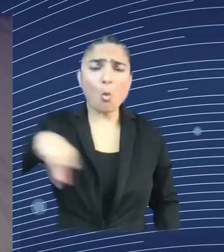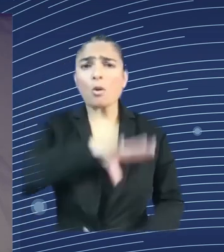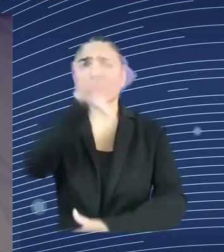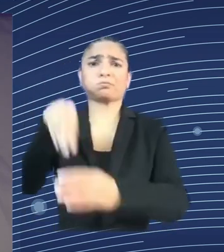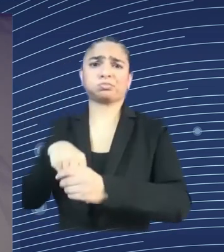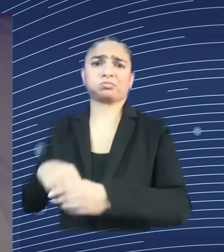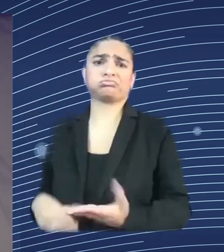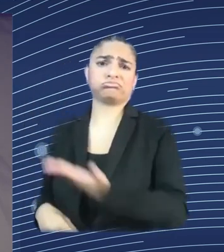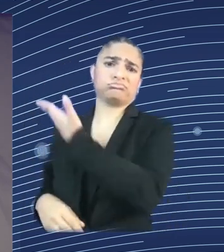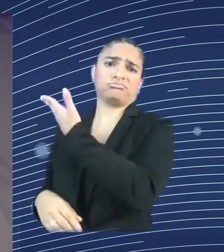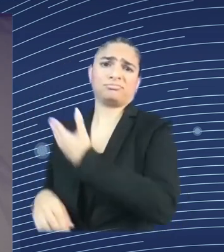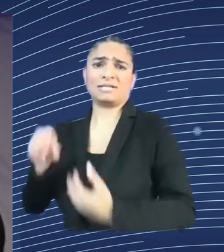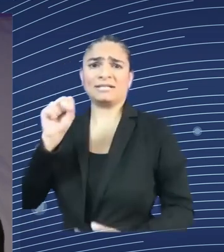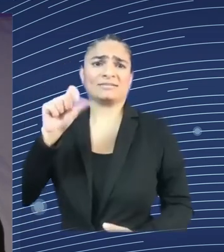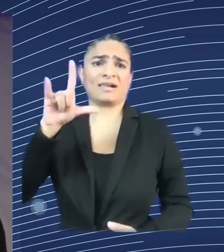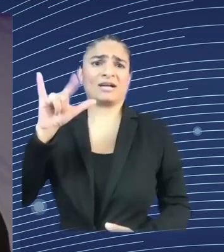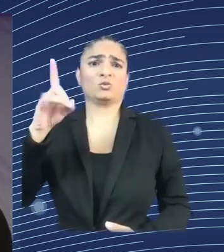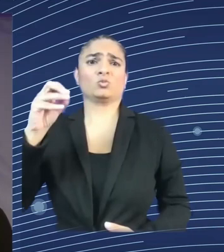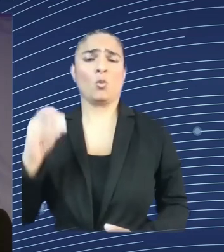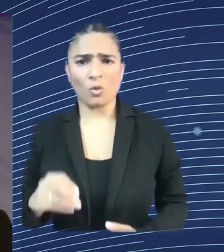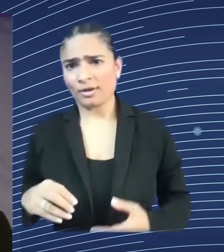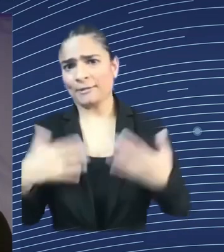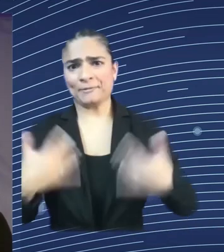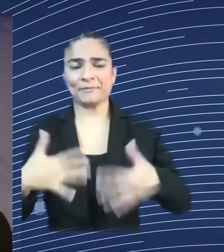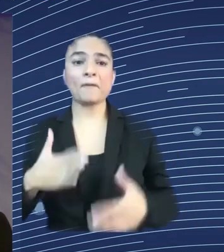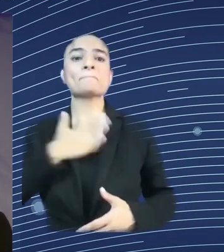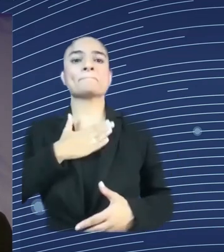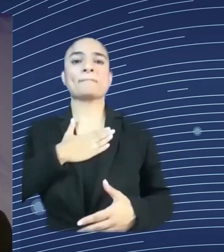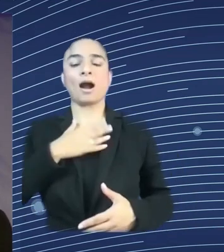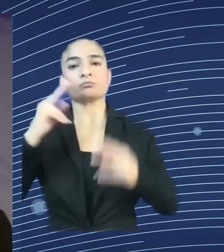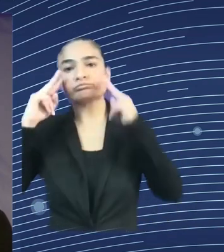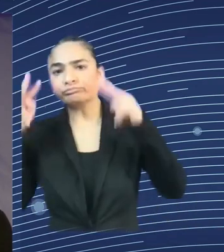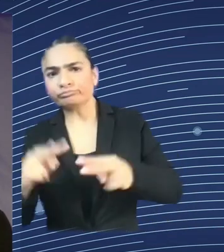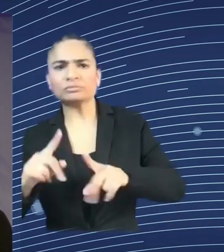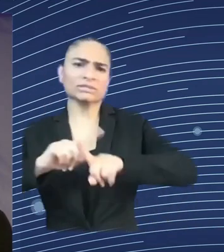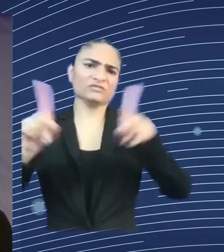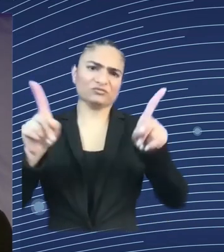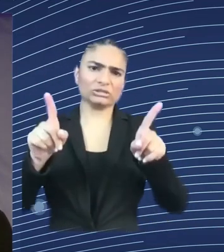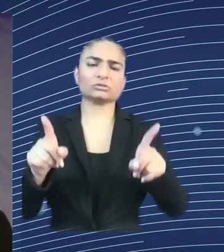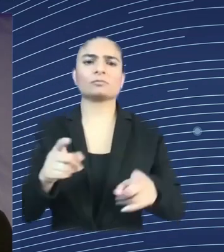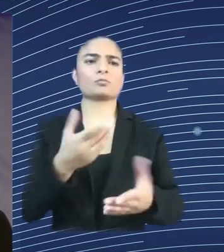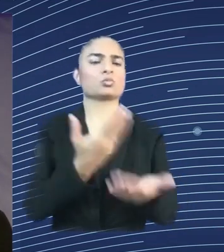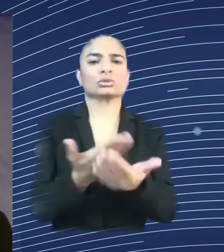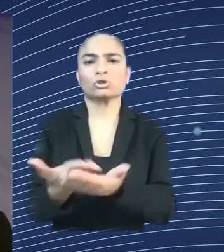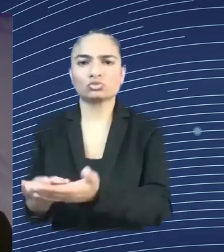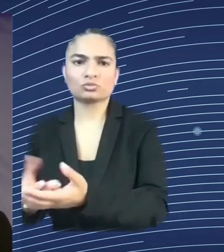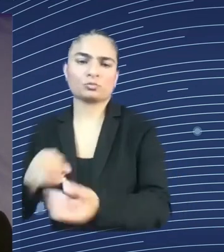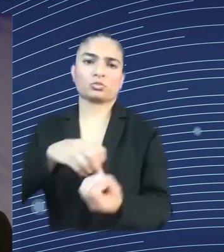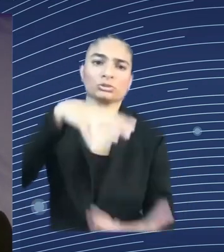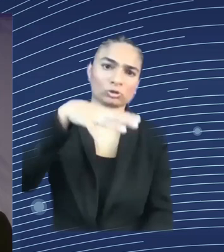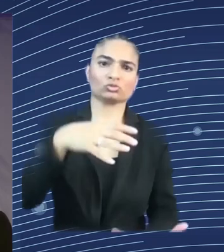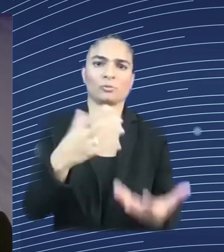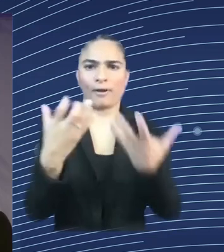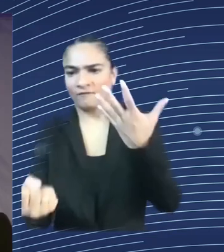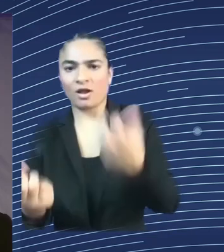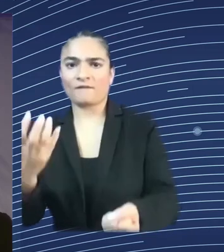potential when it comes to enabling labor mobility. And I think we have potentials